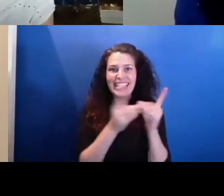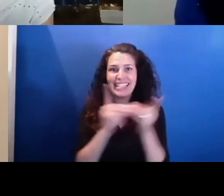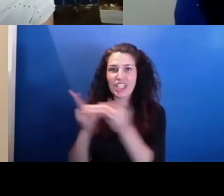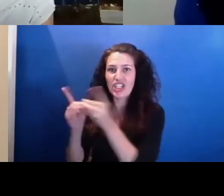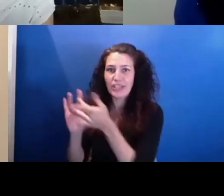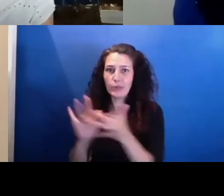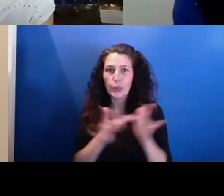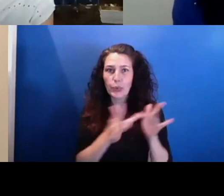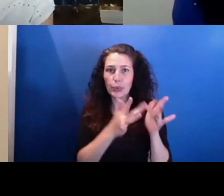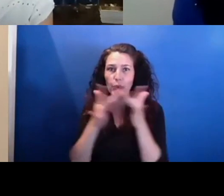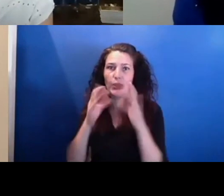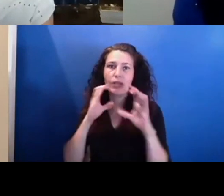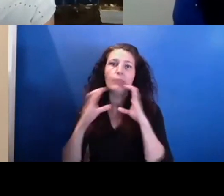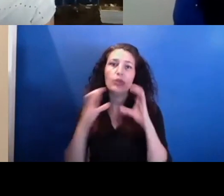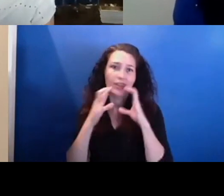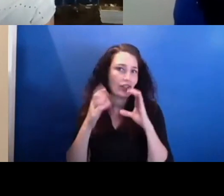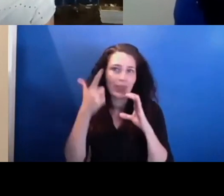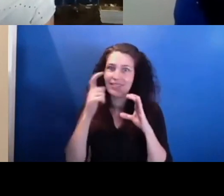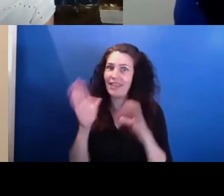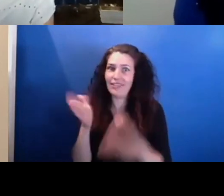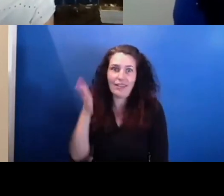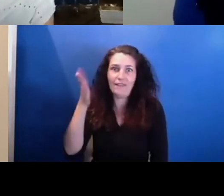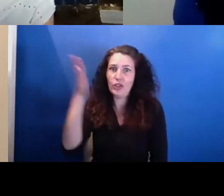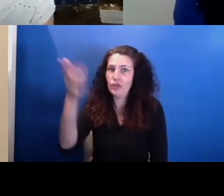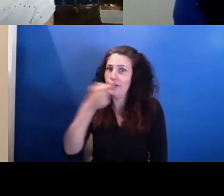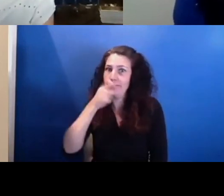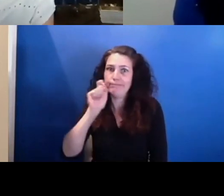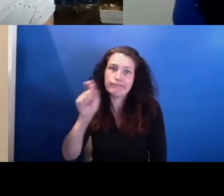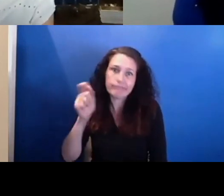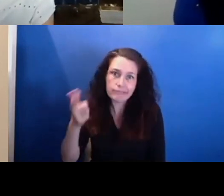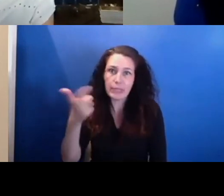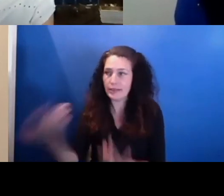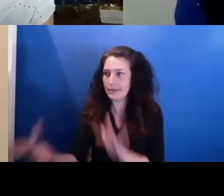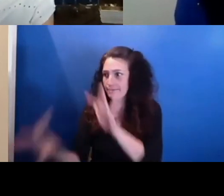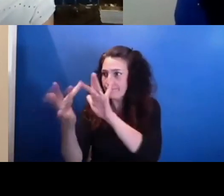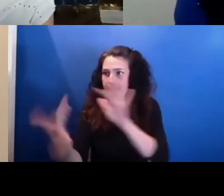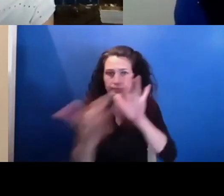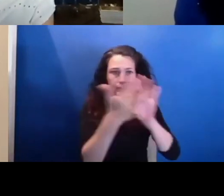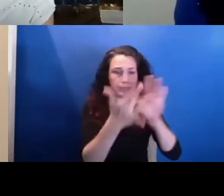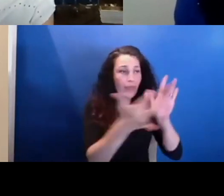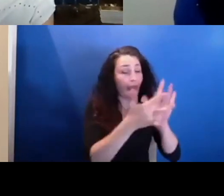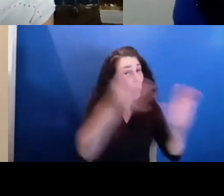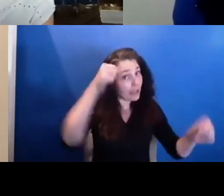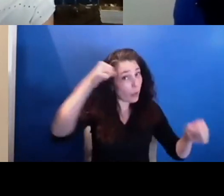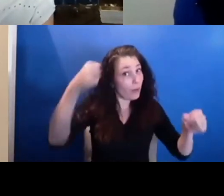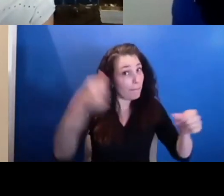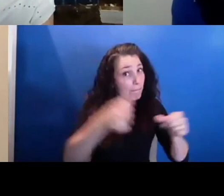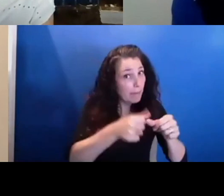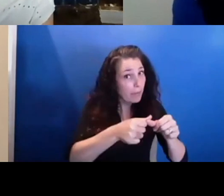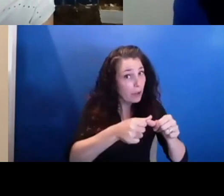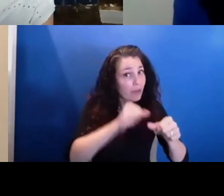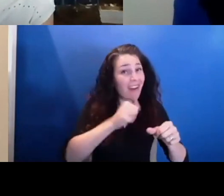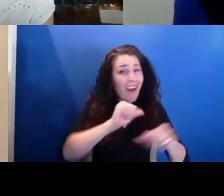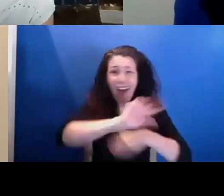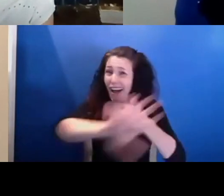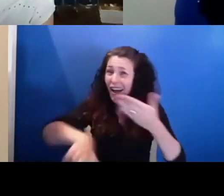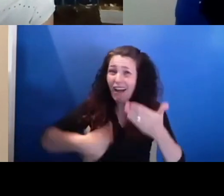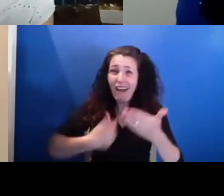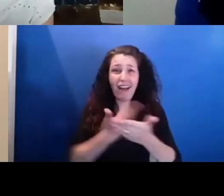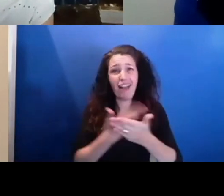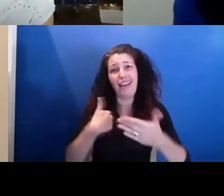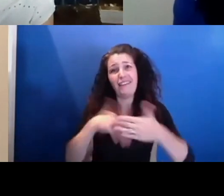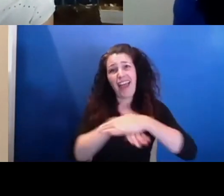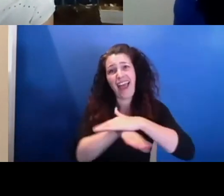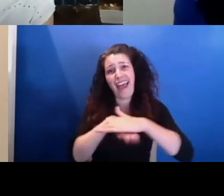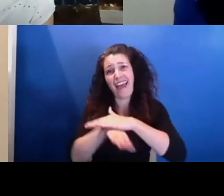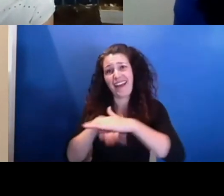the future. But to keep in mind that not everyone has access to computers and things of that nature. So to kind